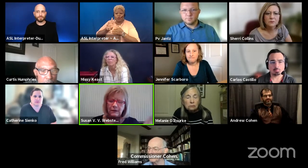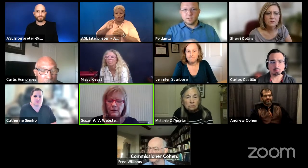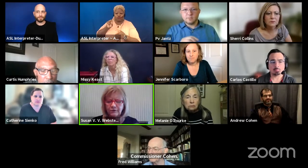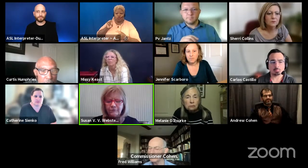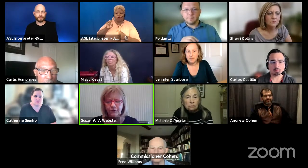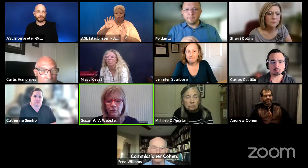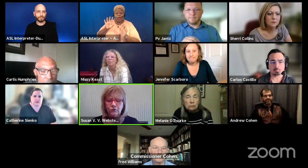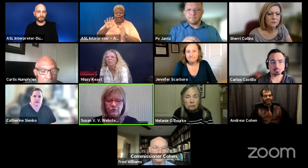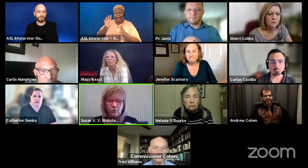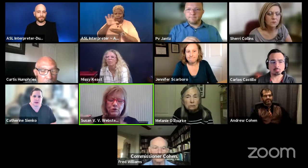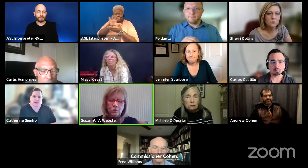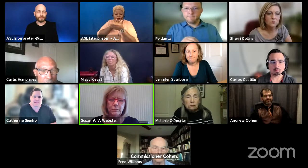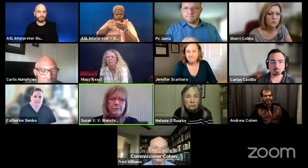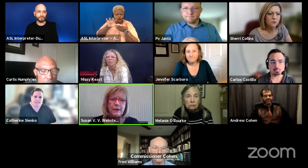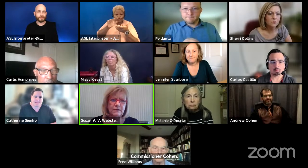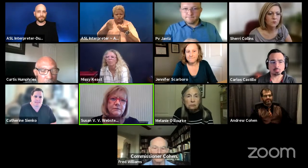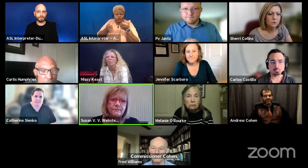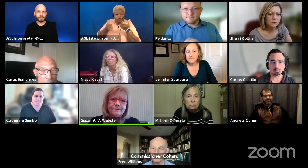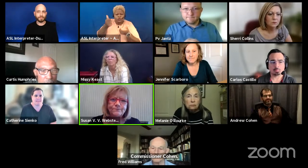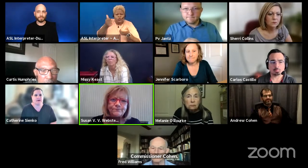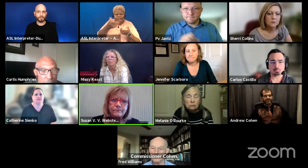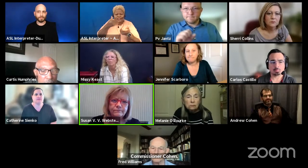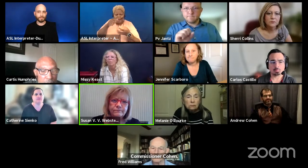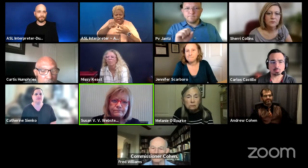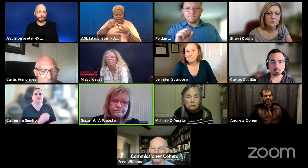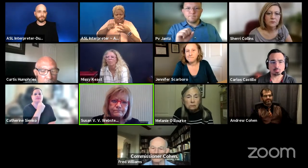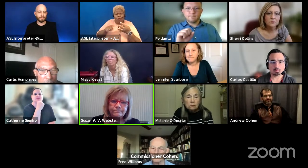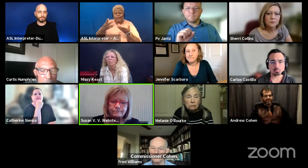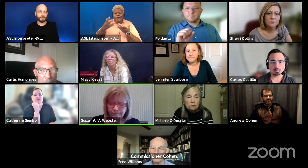because I'm a little confused on which would be best.